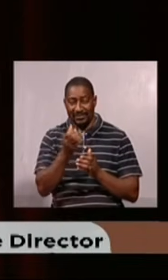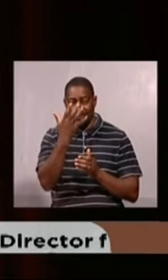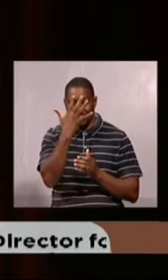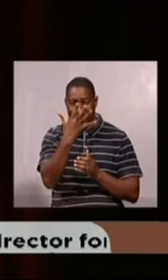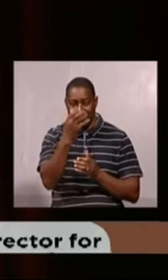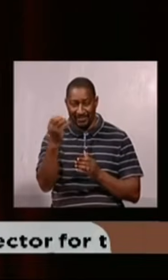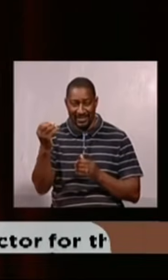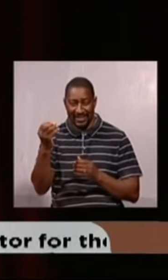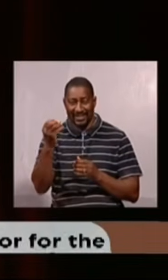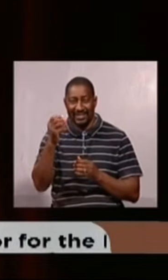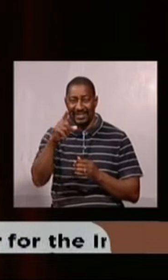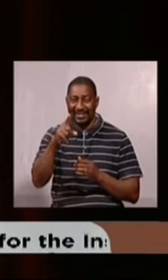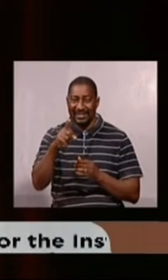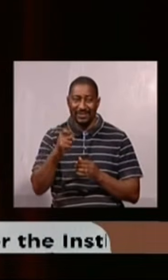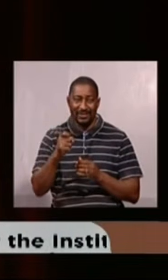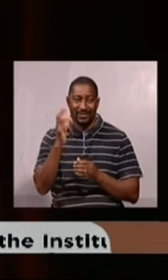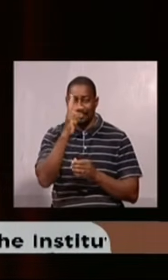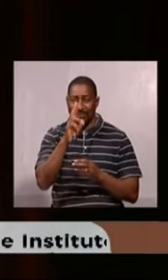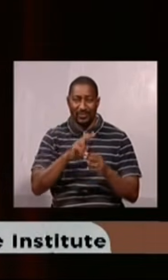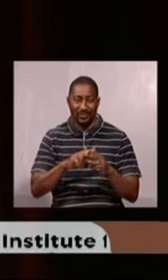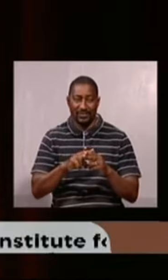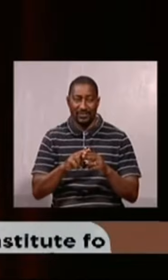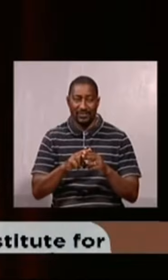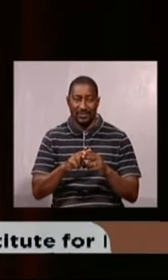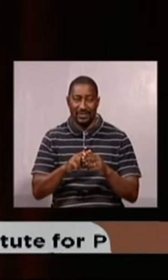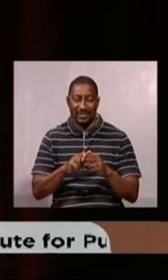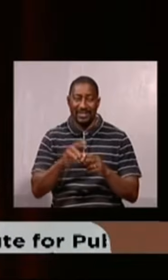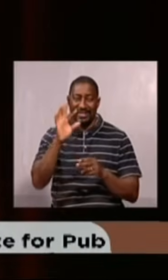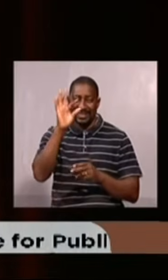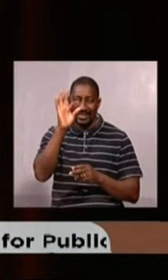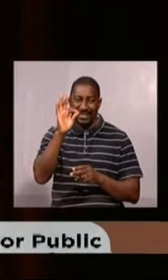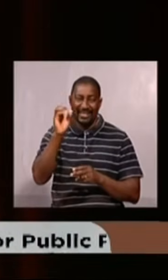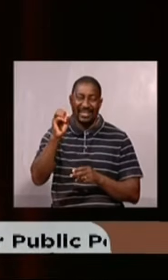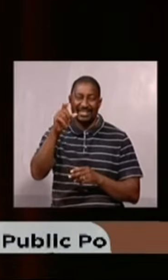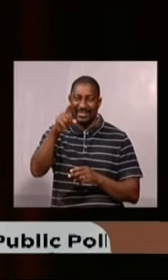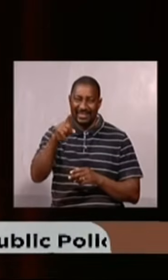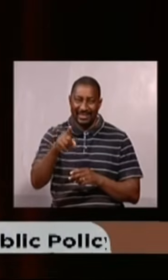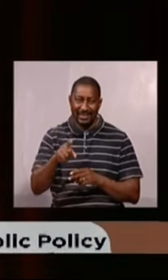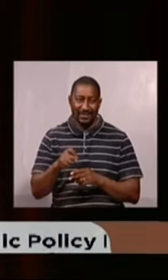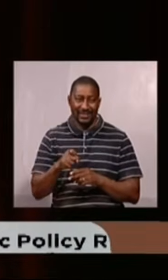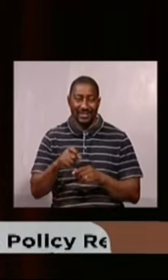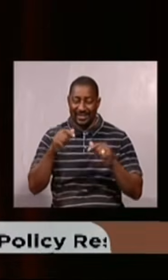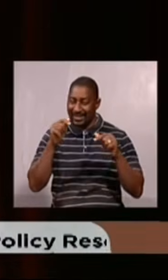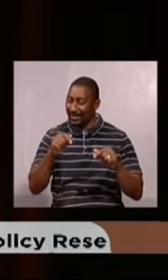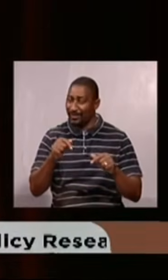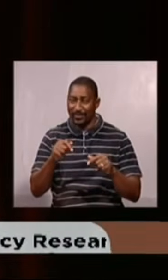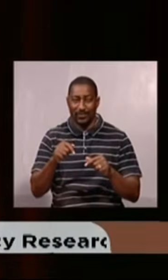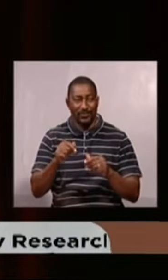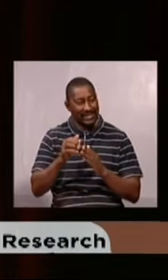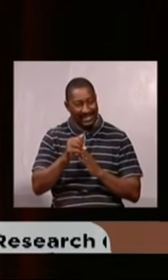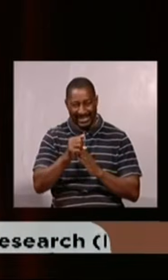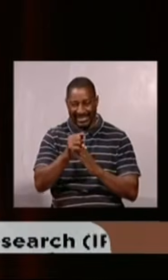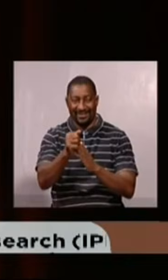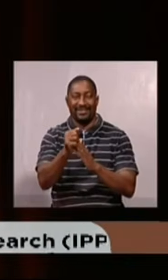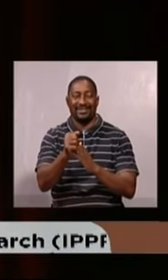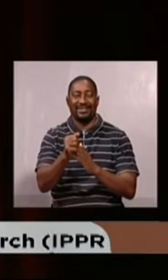500,000 usage, with your X seeing probably over 90,000 usage on that. So we can see that it is dominating in all aspects.